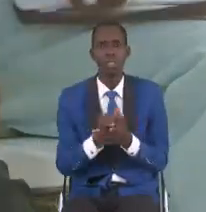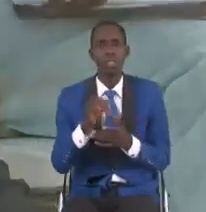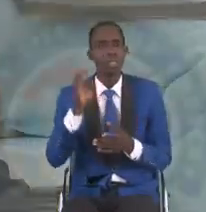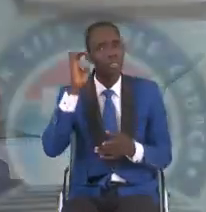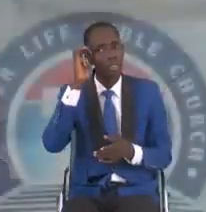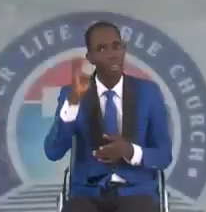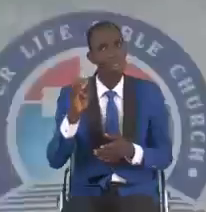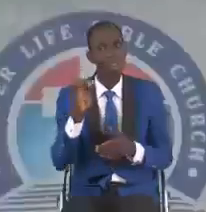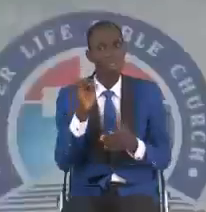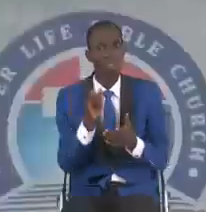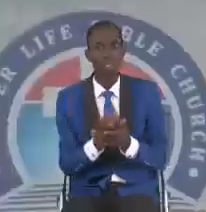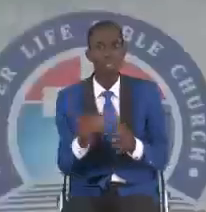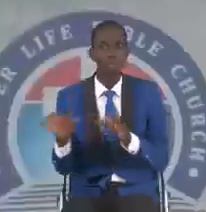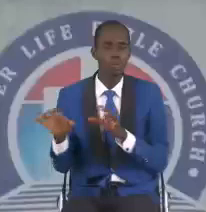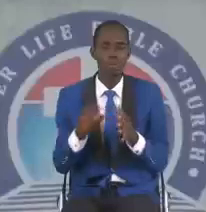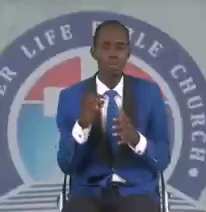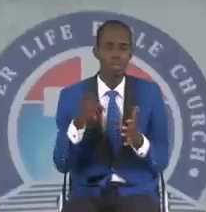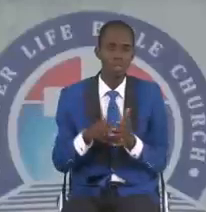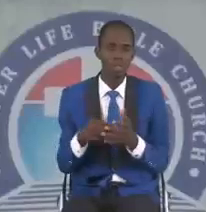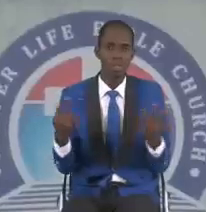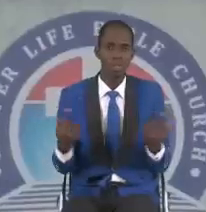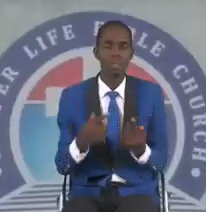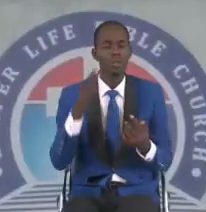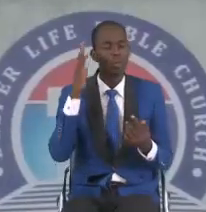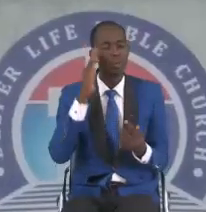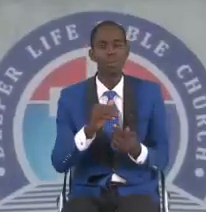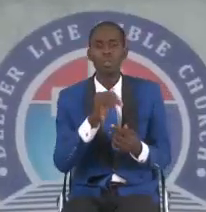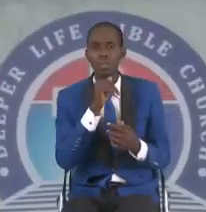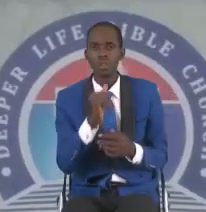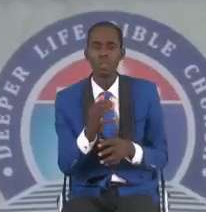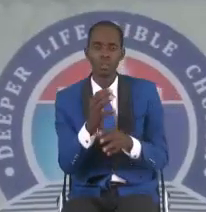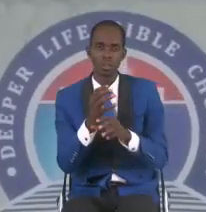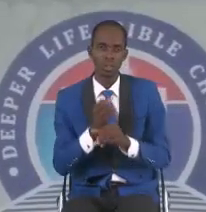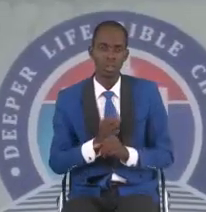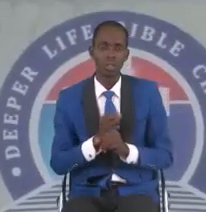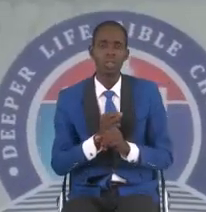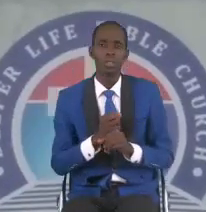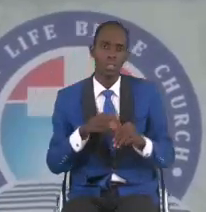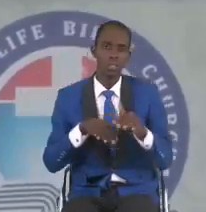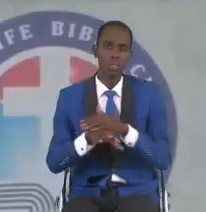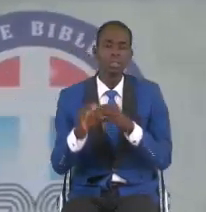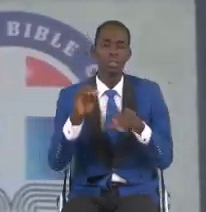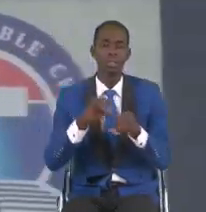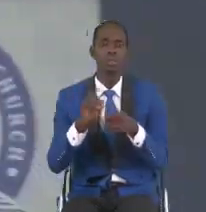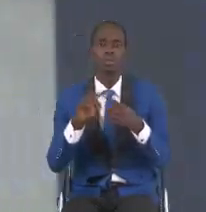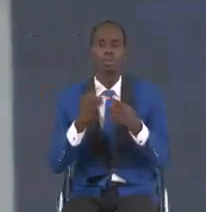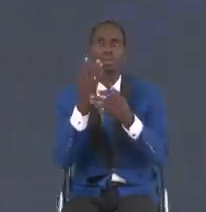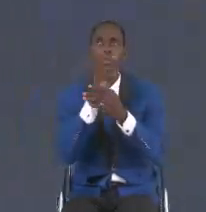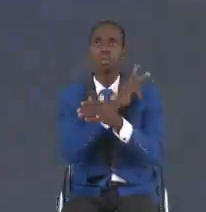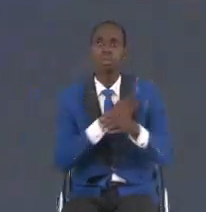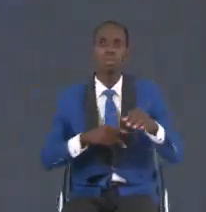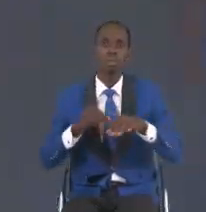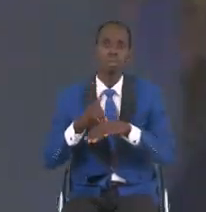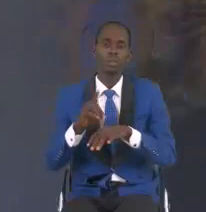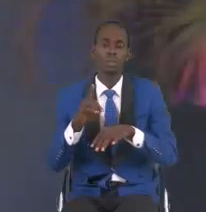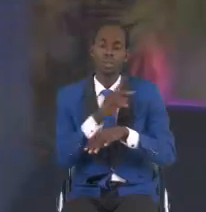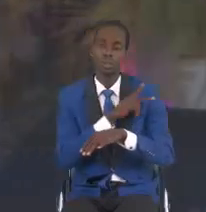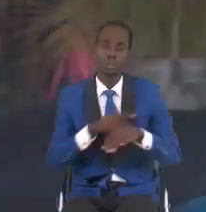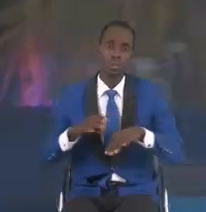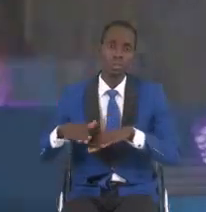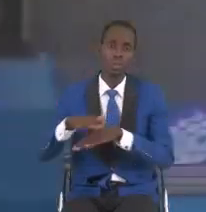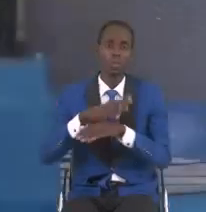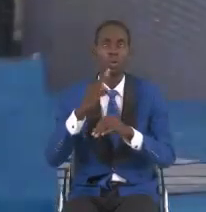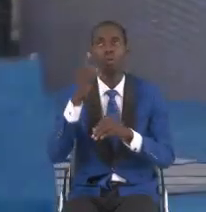this thing shall not inherit, shall not get to the kingdom of God. In Colossians chapter 3 verse 5, it